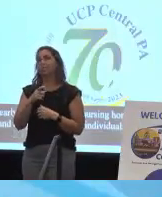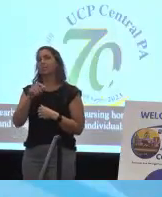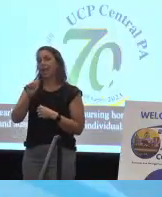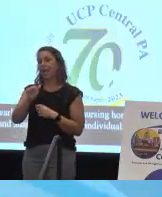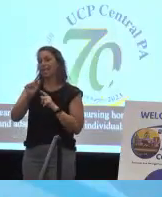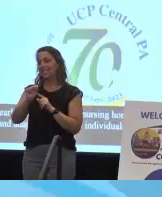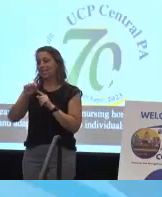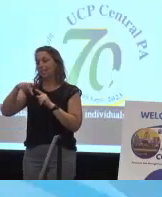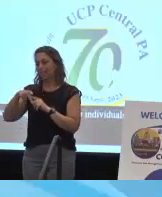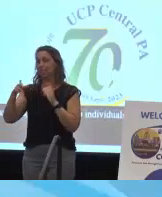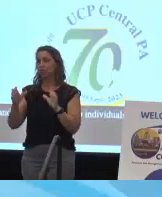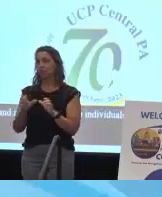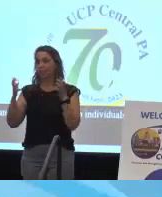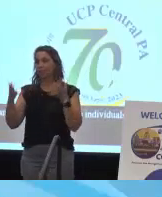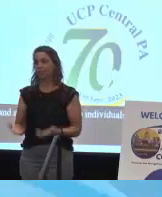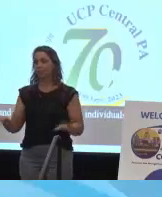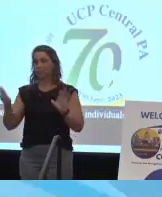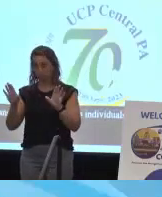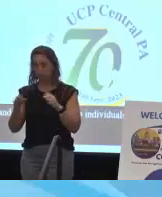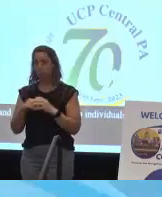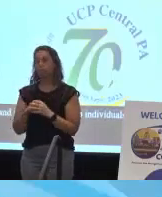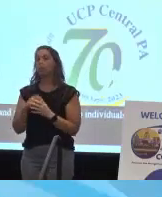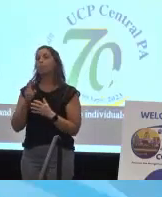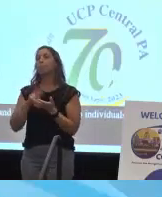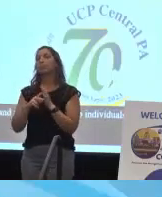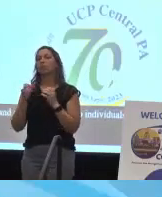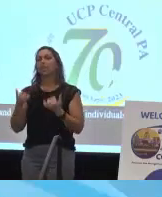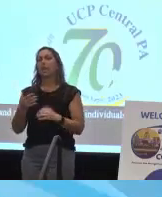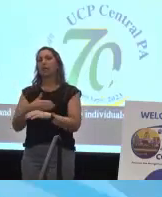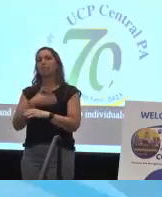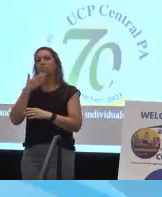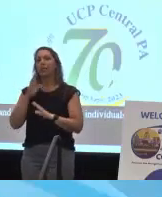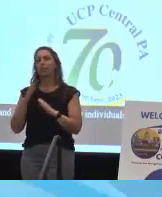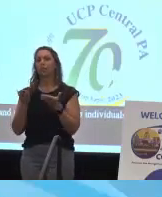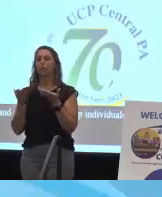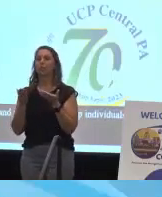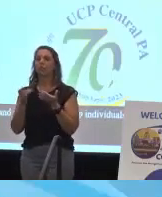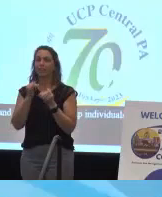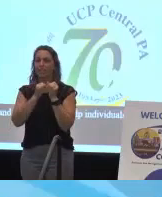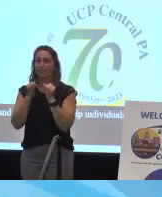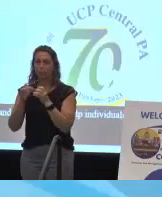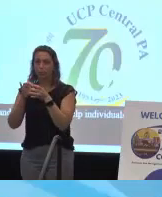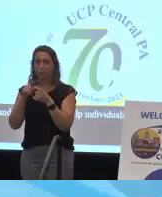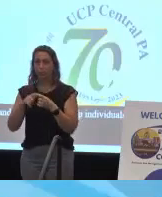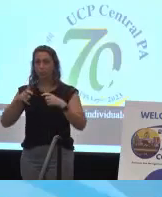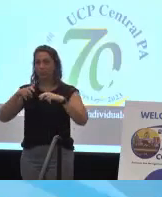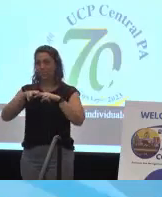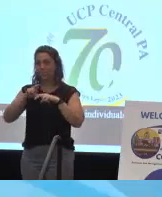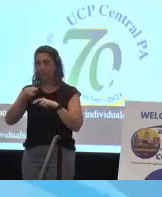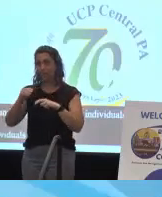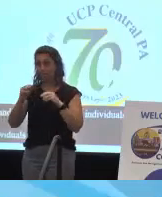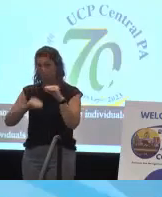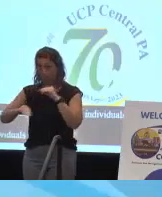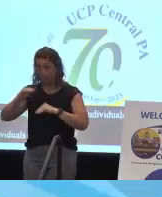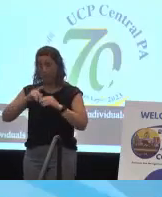ATP, certification through RENSA to better serve the needs of individuals in the area of seating and mobility, communication,